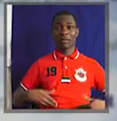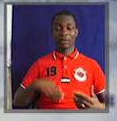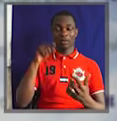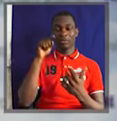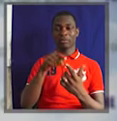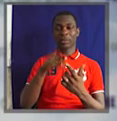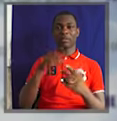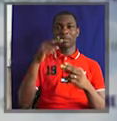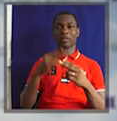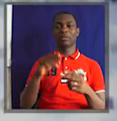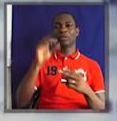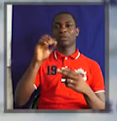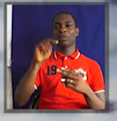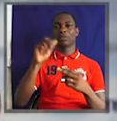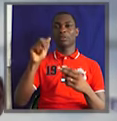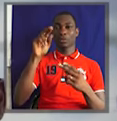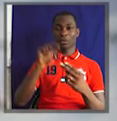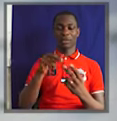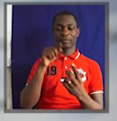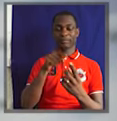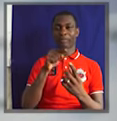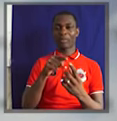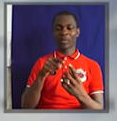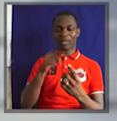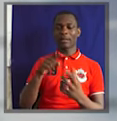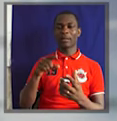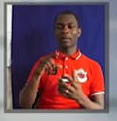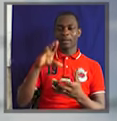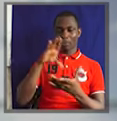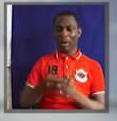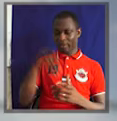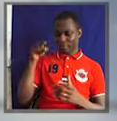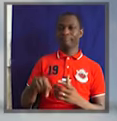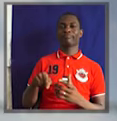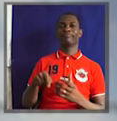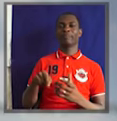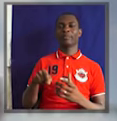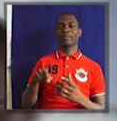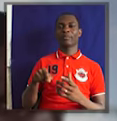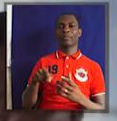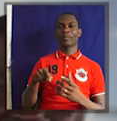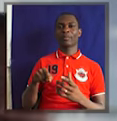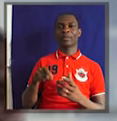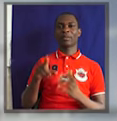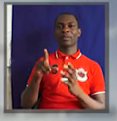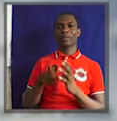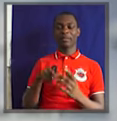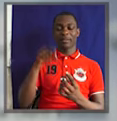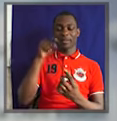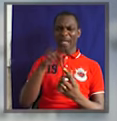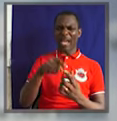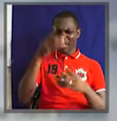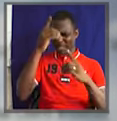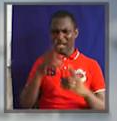tama ema onan sa onware no na one oba no enwo eba emfama ne brother no and what na ona no